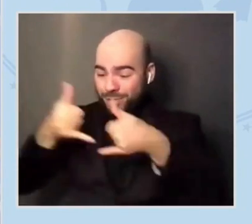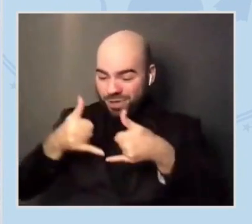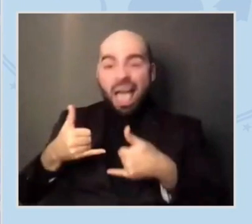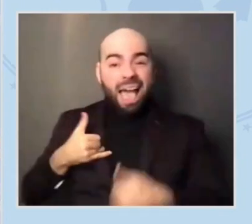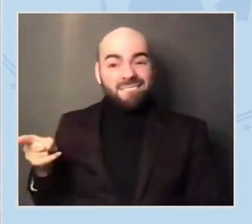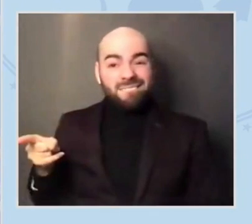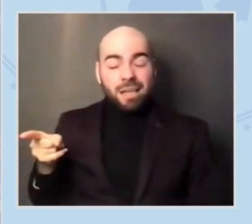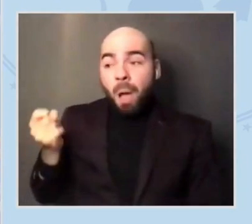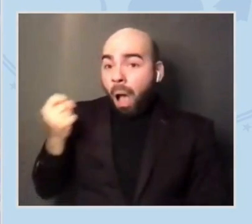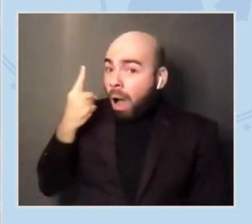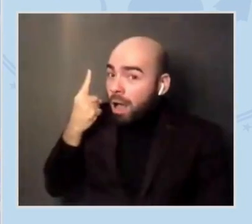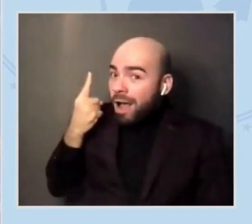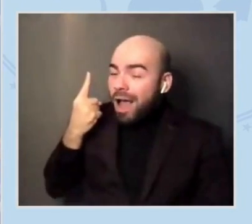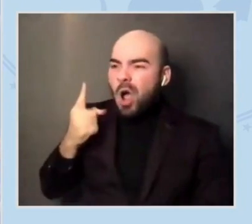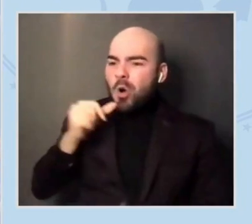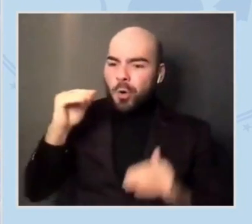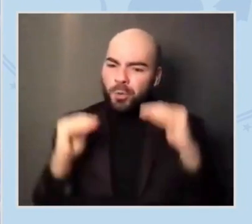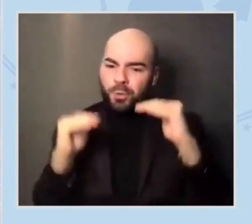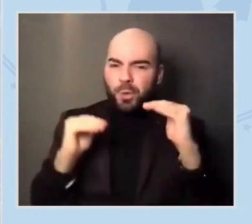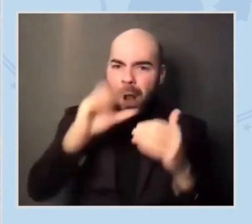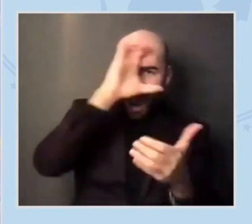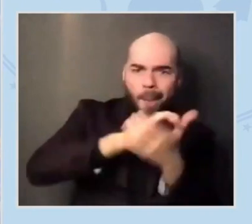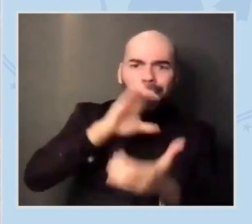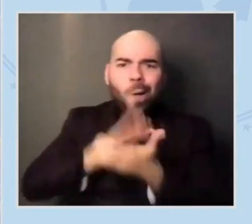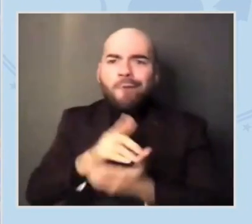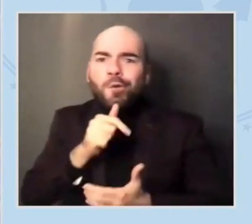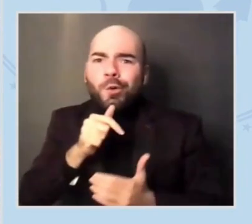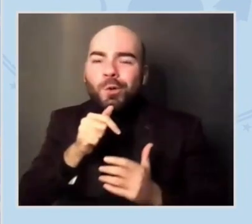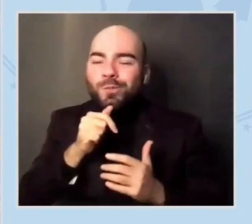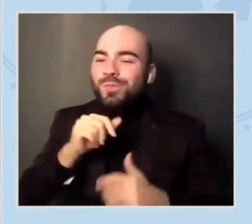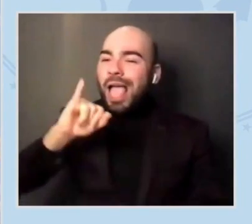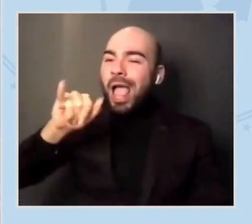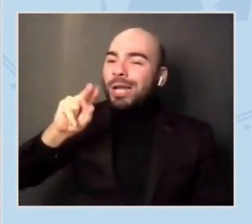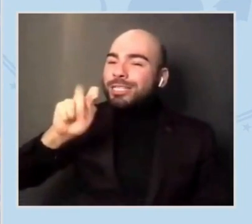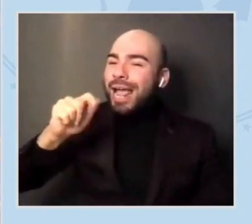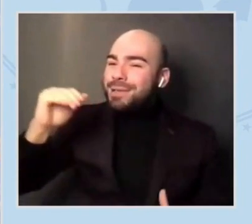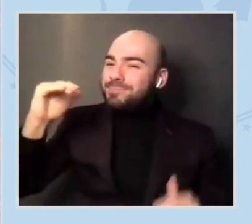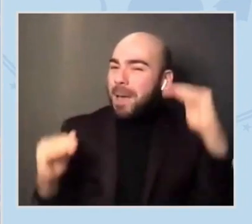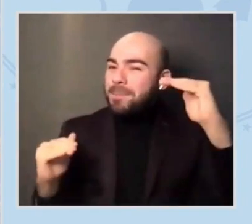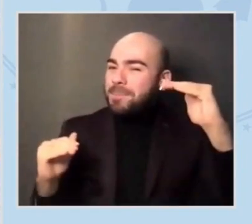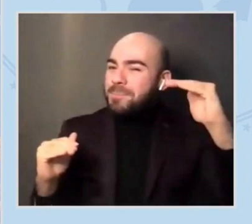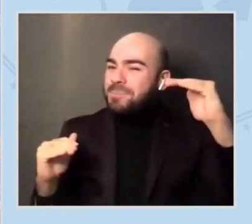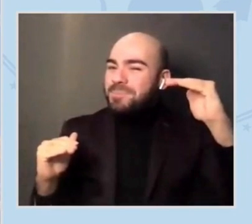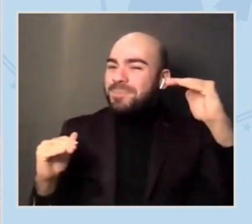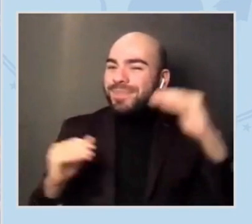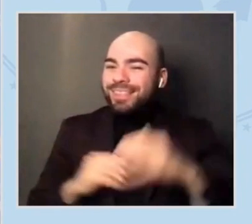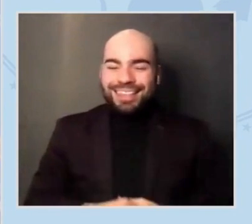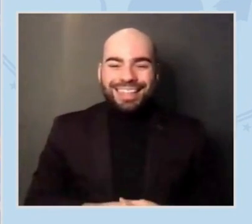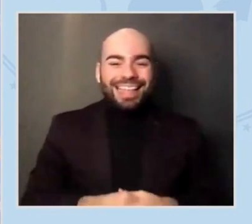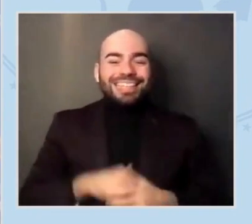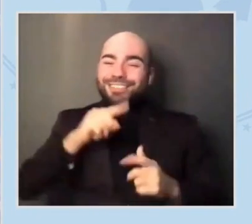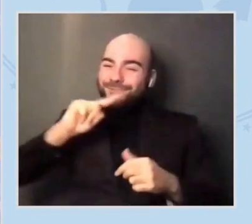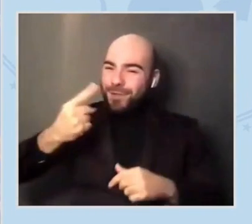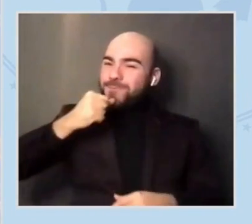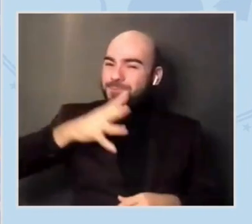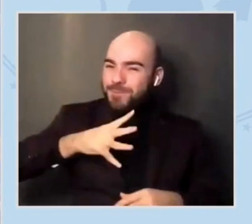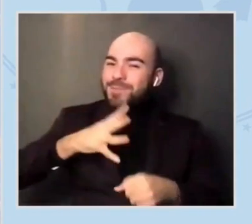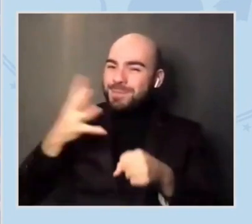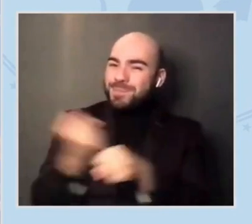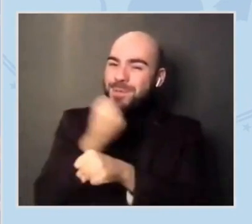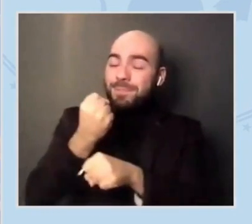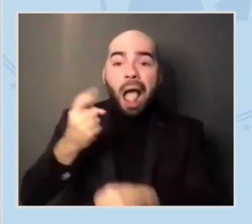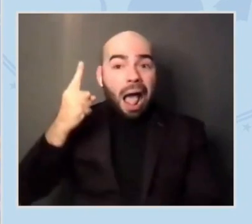Janet will be the first woman to hold this office. We might have to ask Lin-Manuel Miranda,